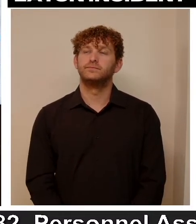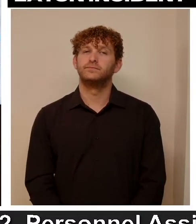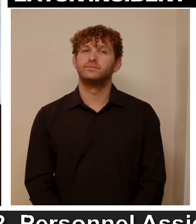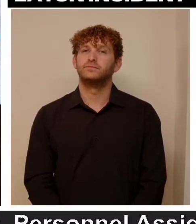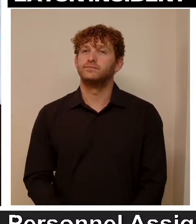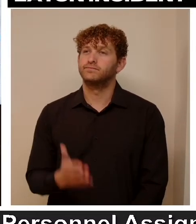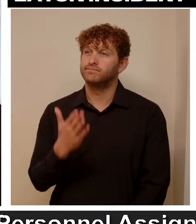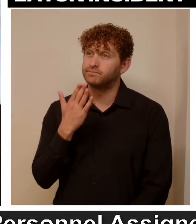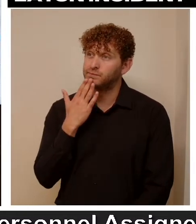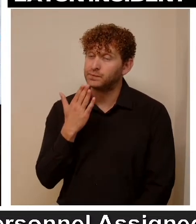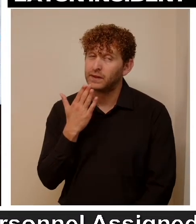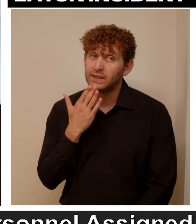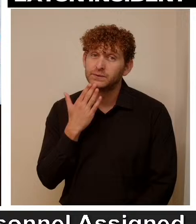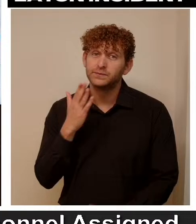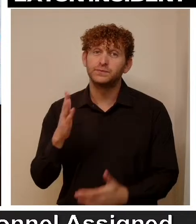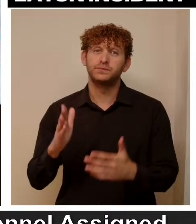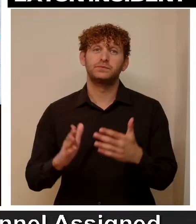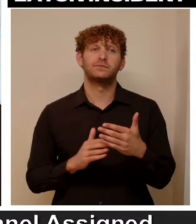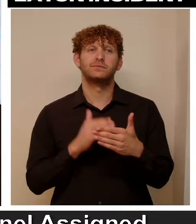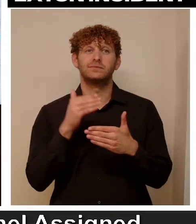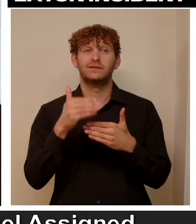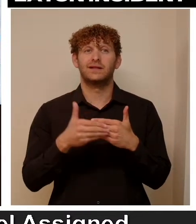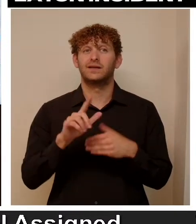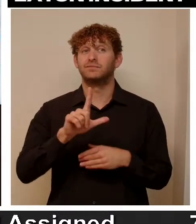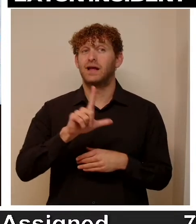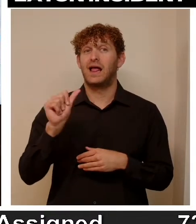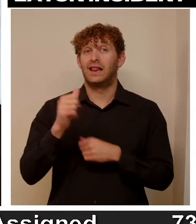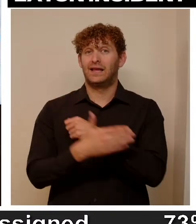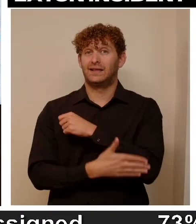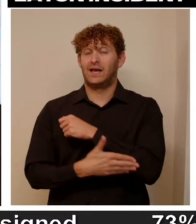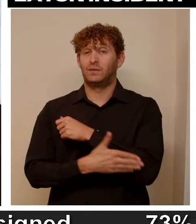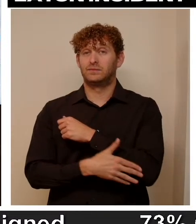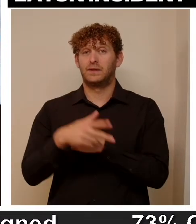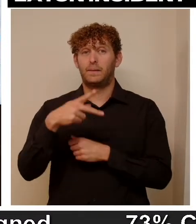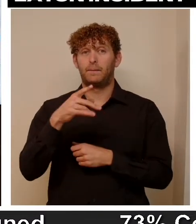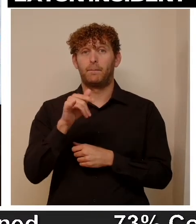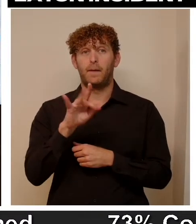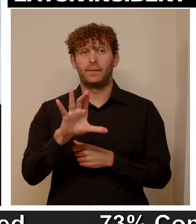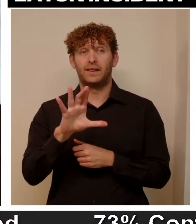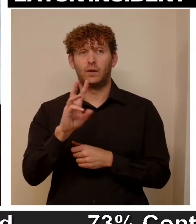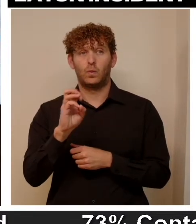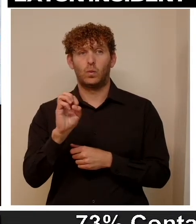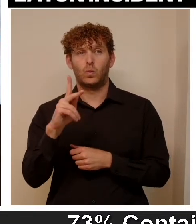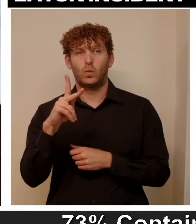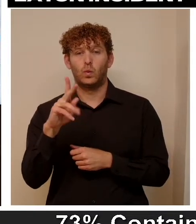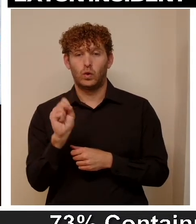Thank you. Next up with Los Angeles County Public Works, Yona Halpern.